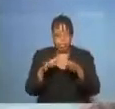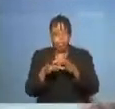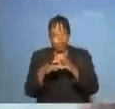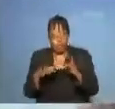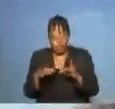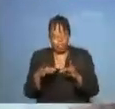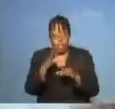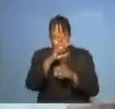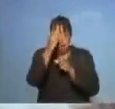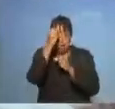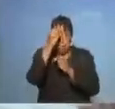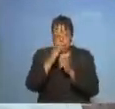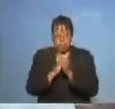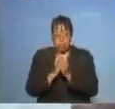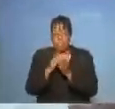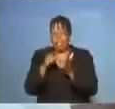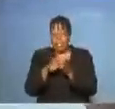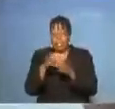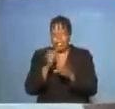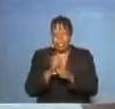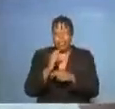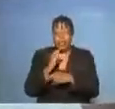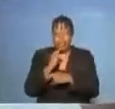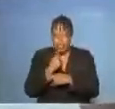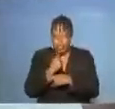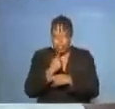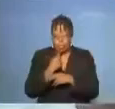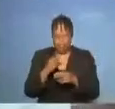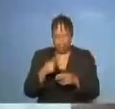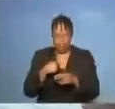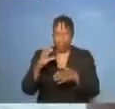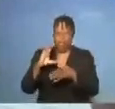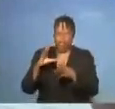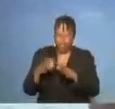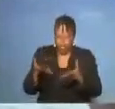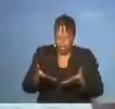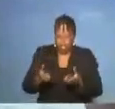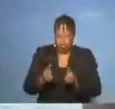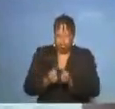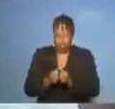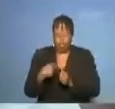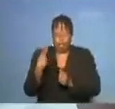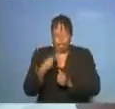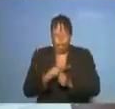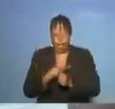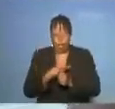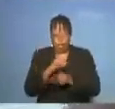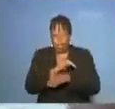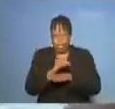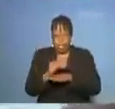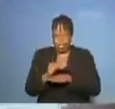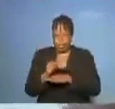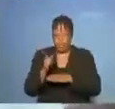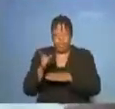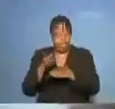the information. These things need to be taken very seriously. You know, I have a colleague who is here with us in Nassau who went through